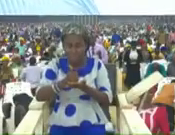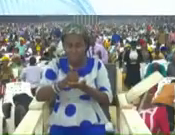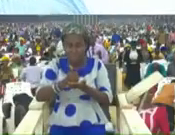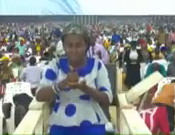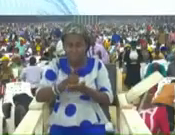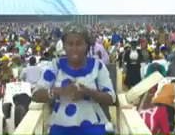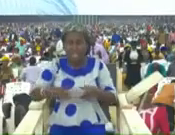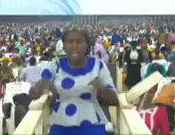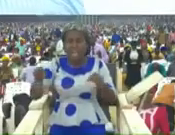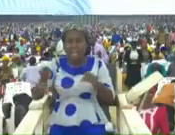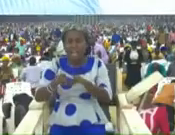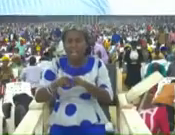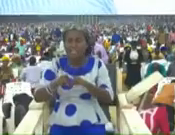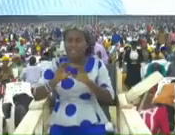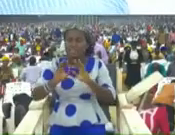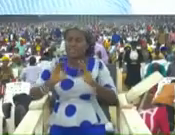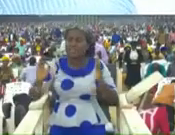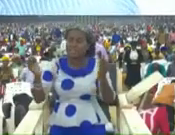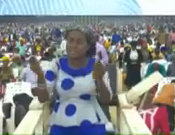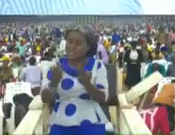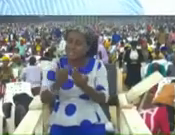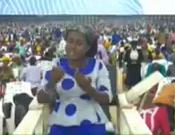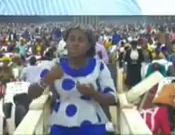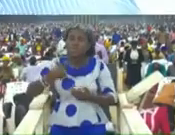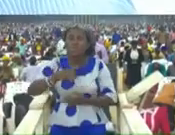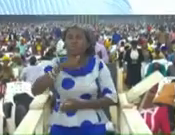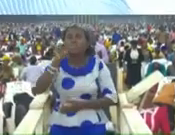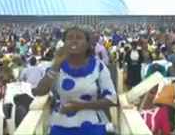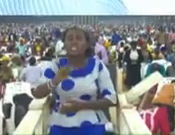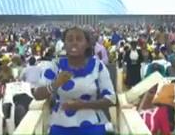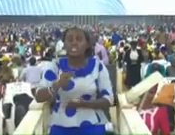As families, we need help.